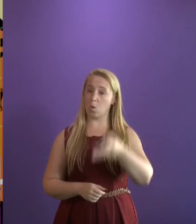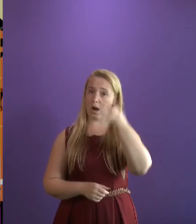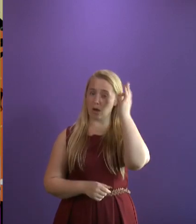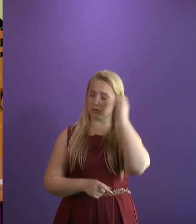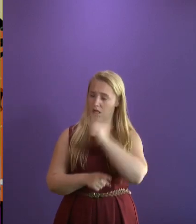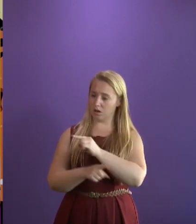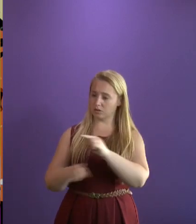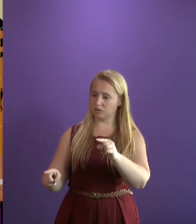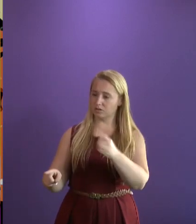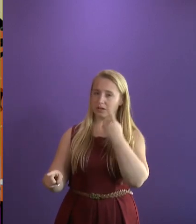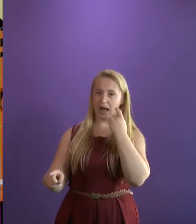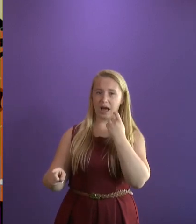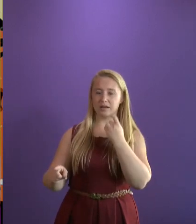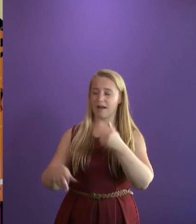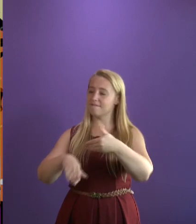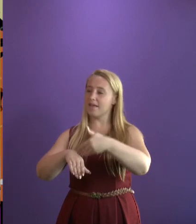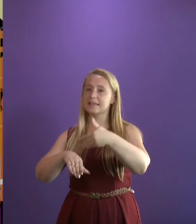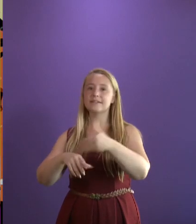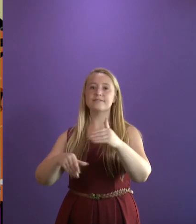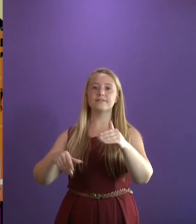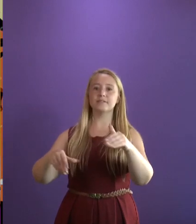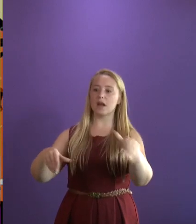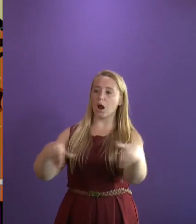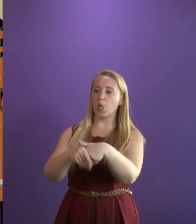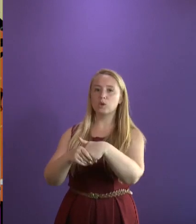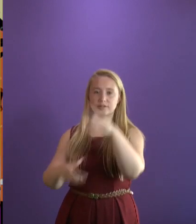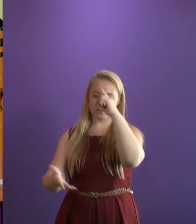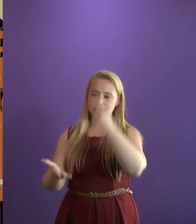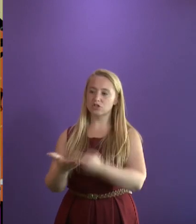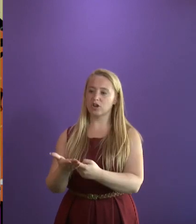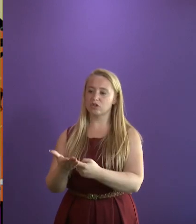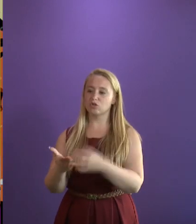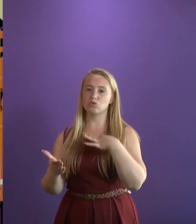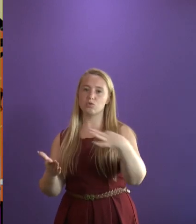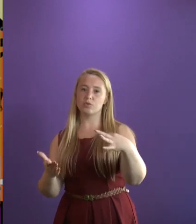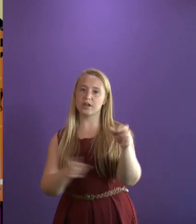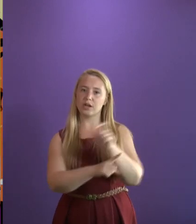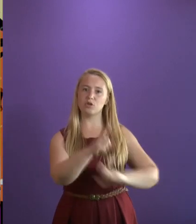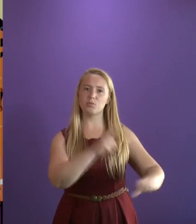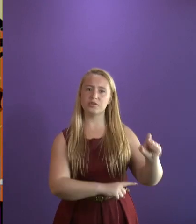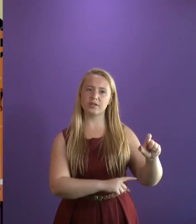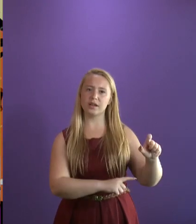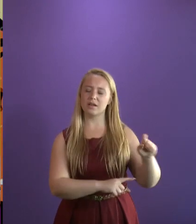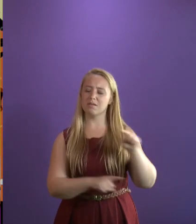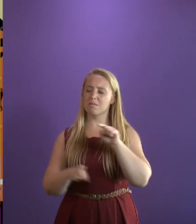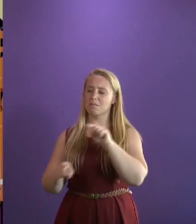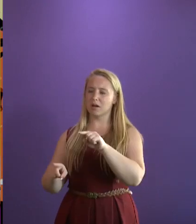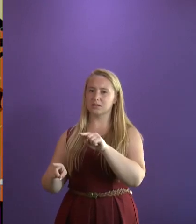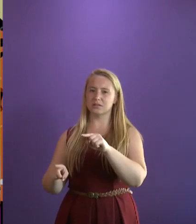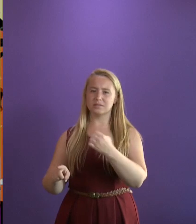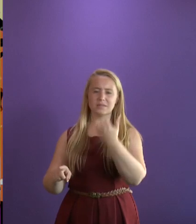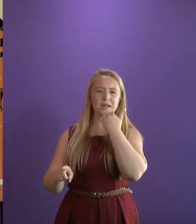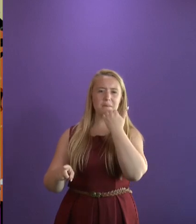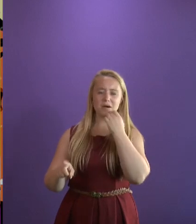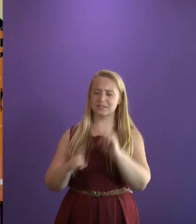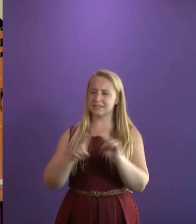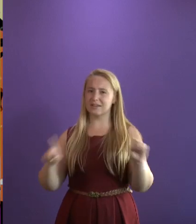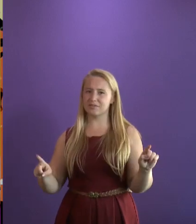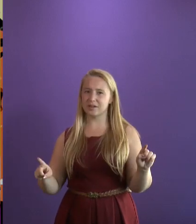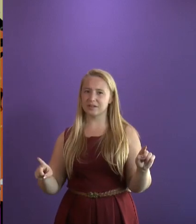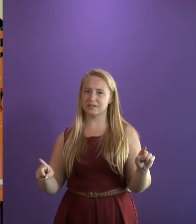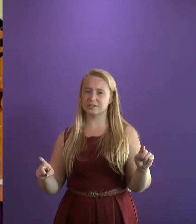effective, inclusive decisions on behalf of their communities if councils do not reflect the composition of